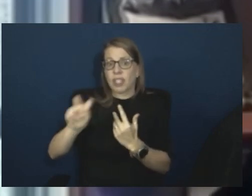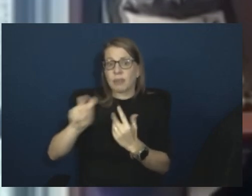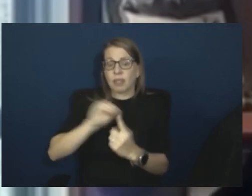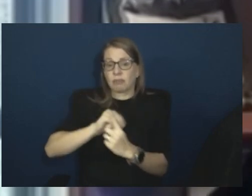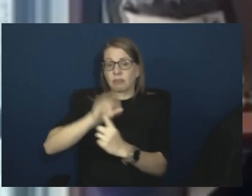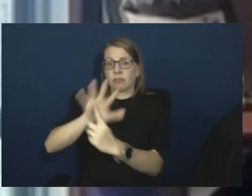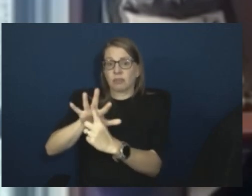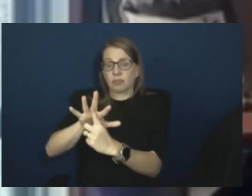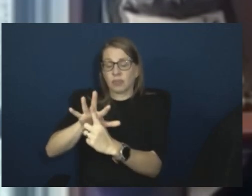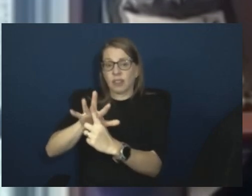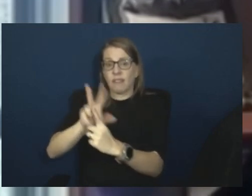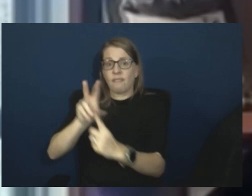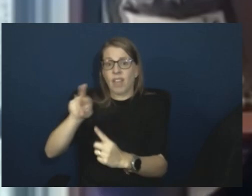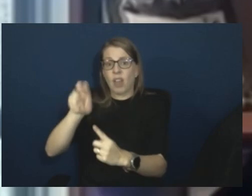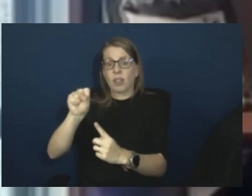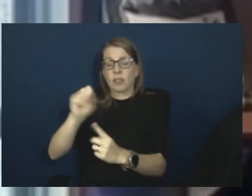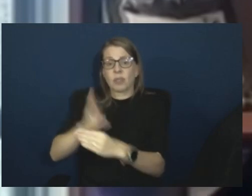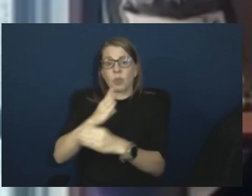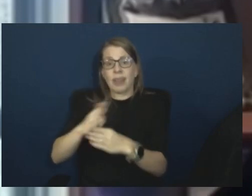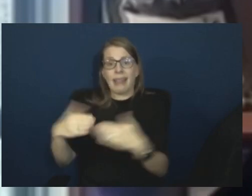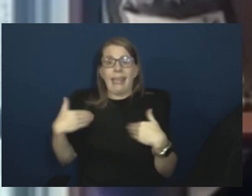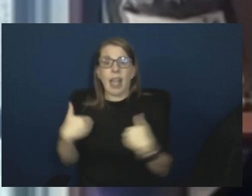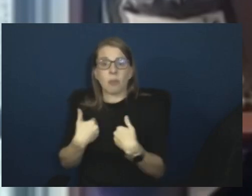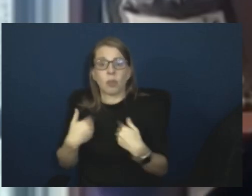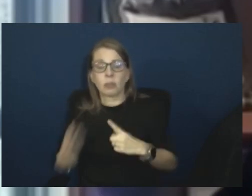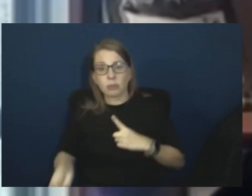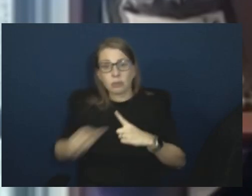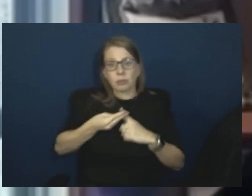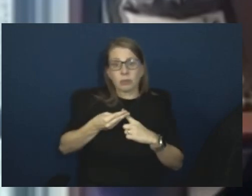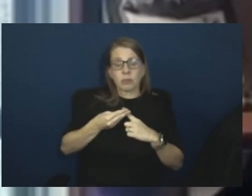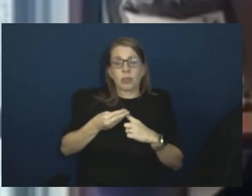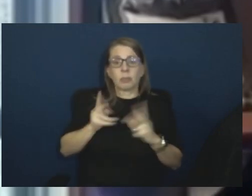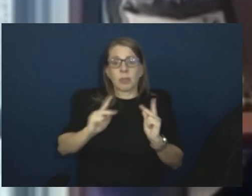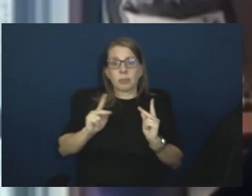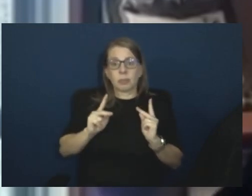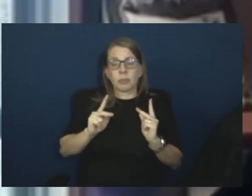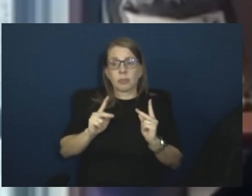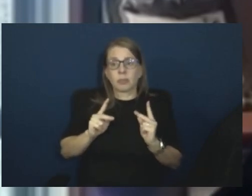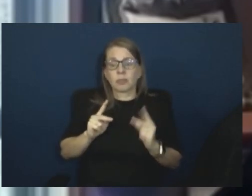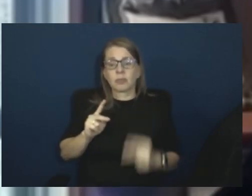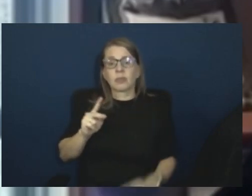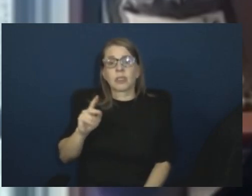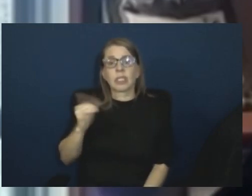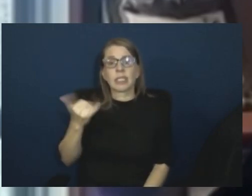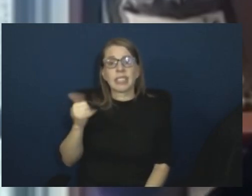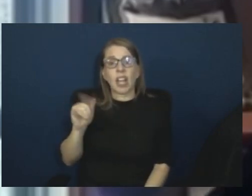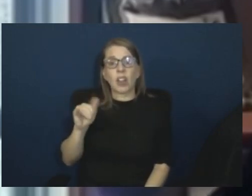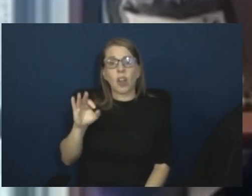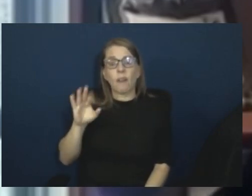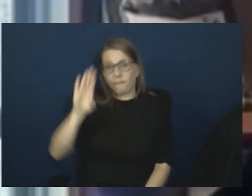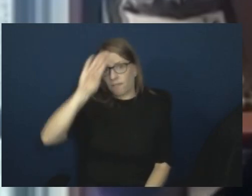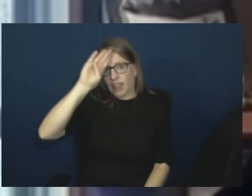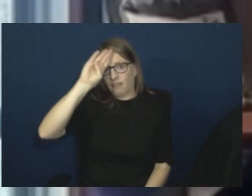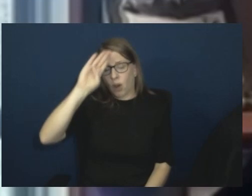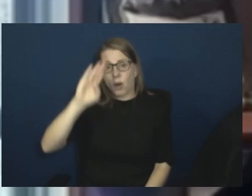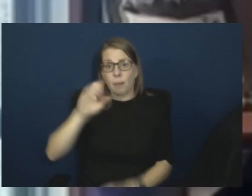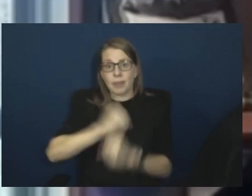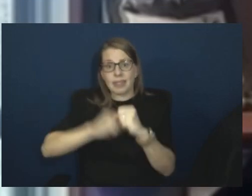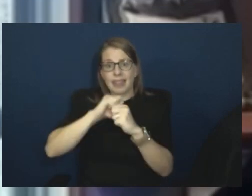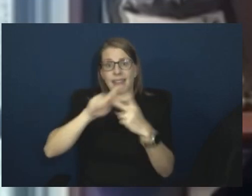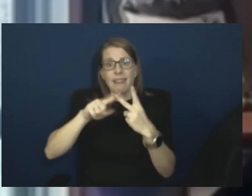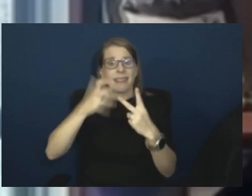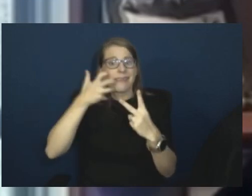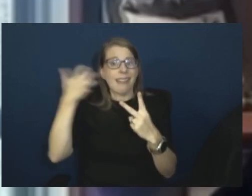animals and people. So one called Aedes aegypti, a yellow fever mosquito. One, the tiger mosquito,